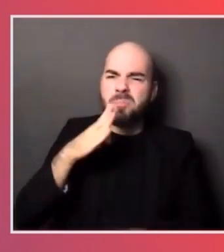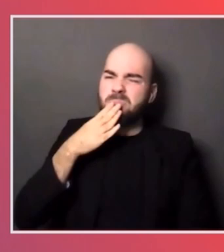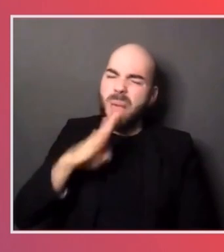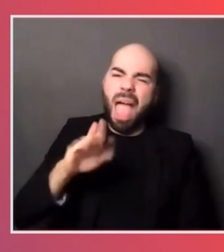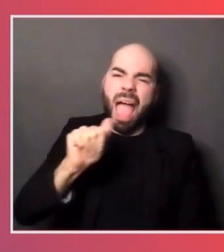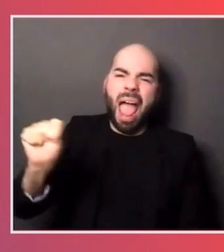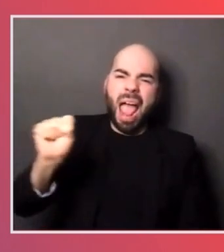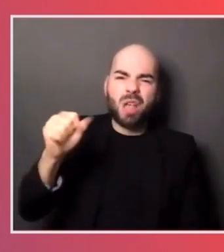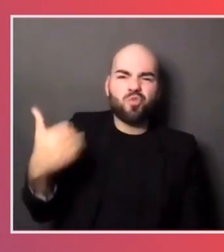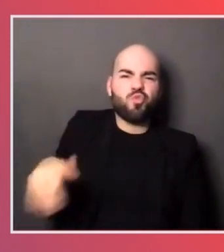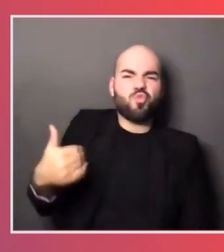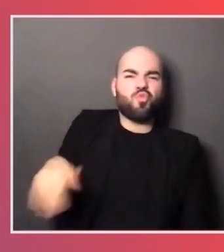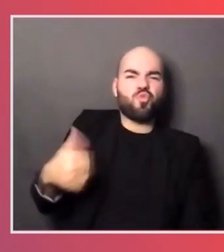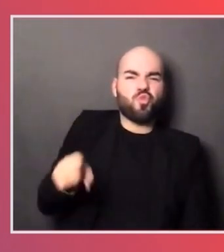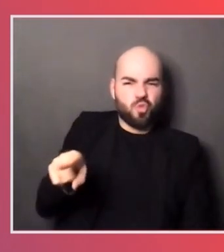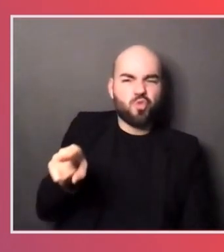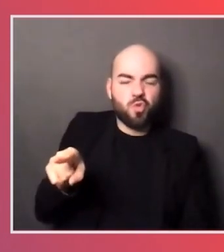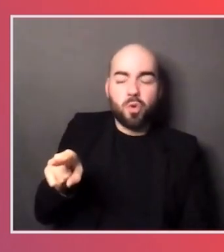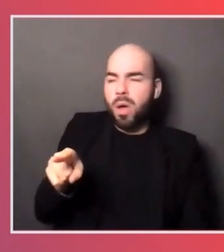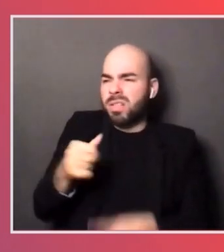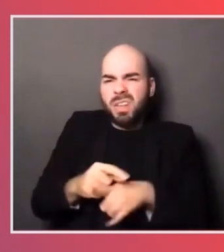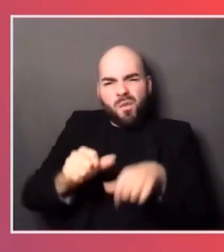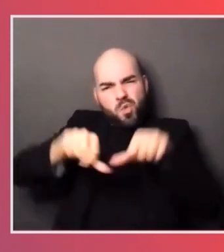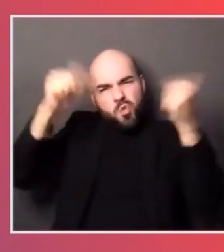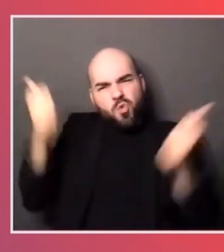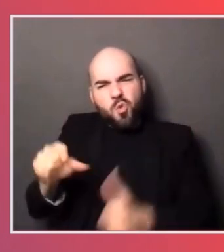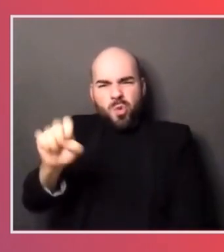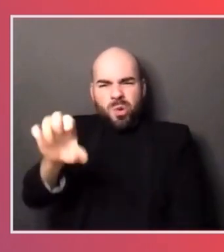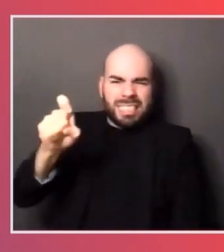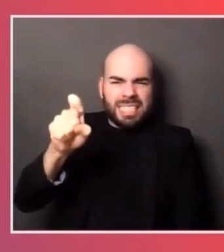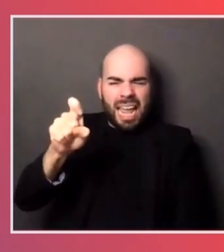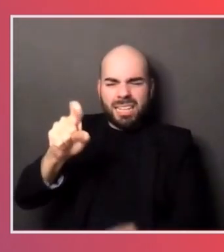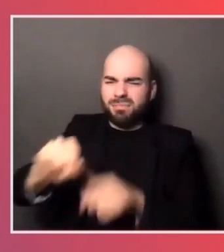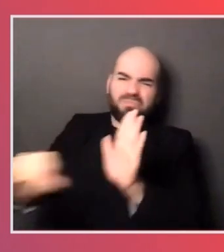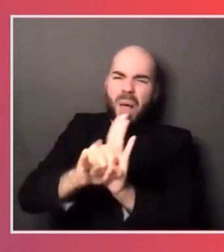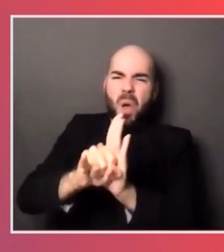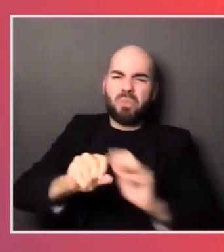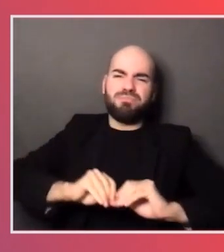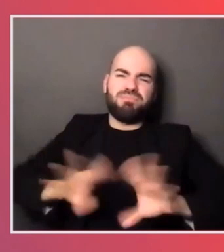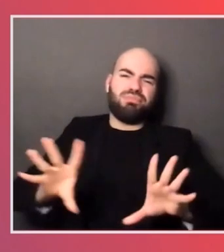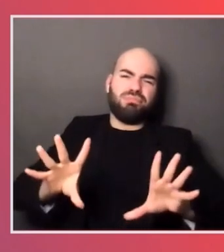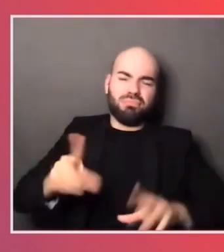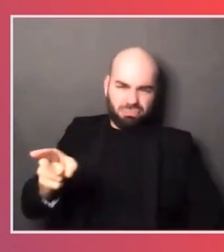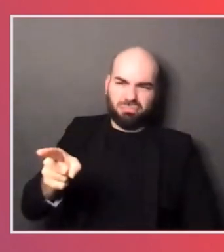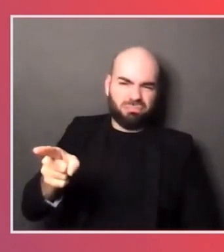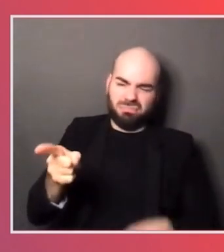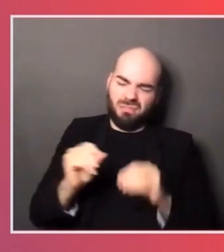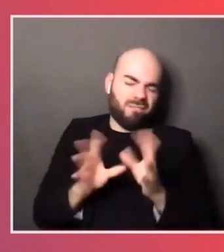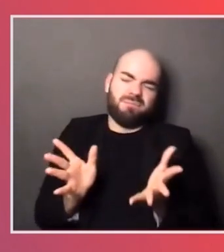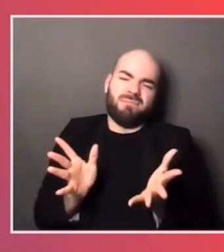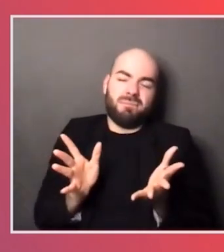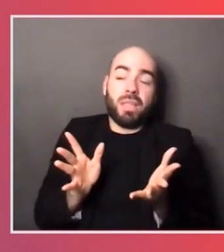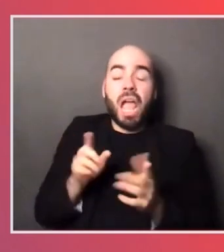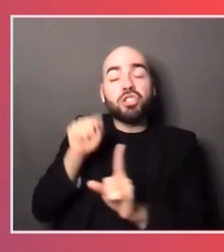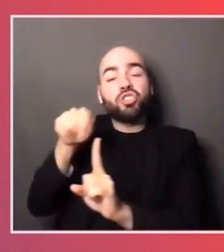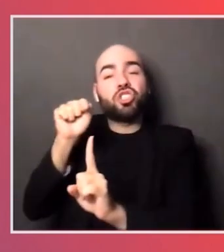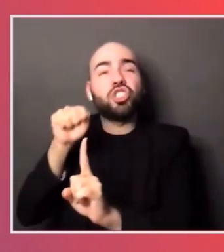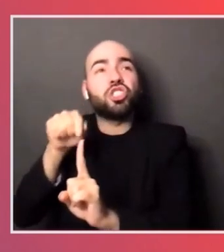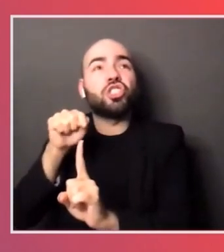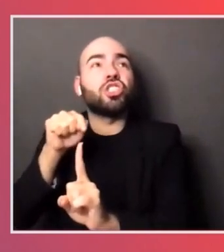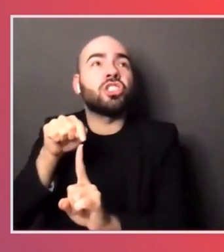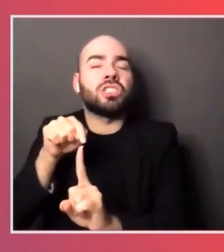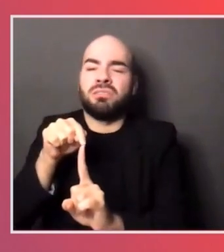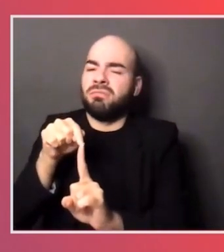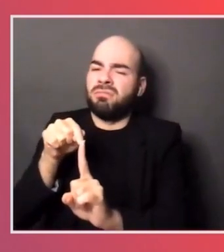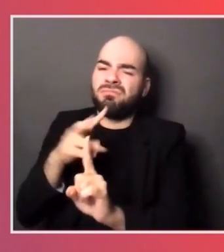symbol, and she is. And she is a master actor. I mean,